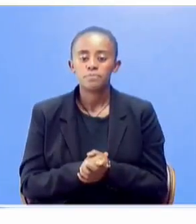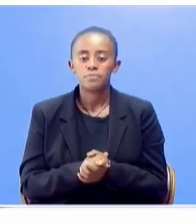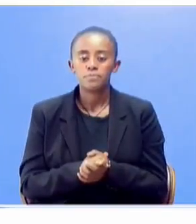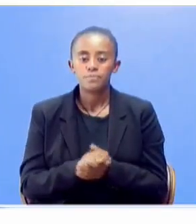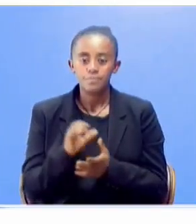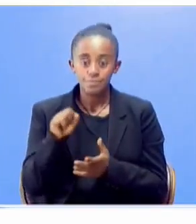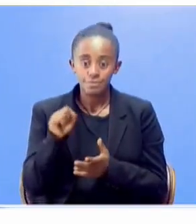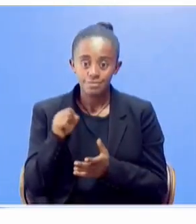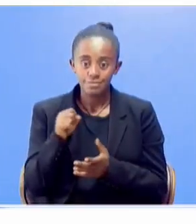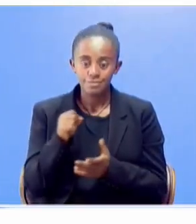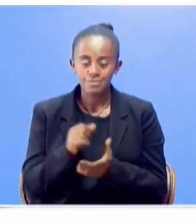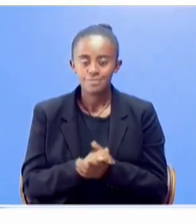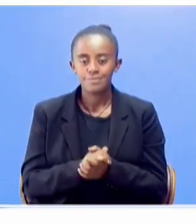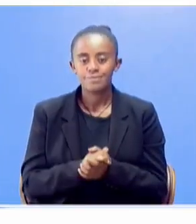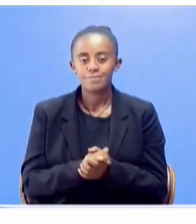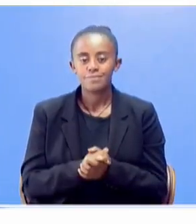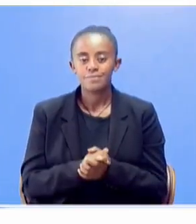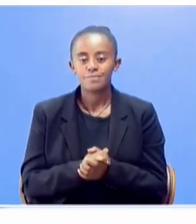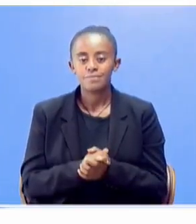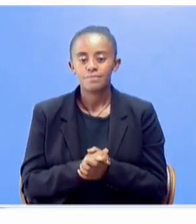Yeah? Form.